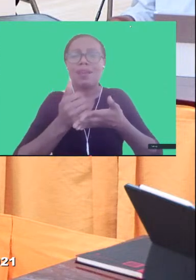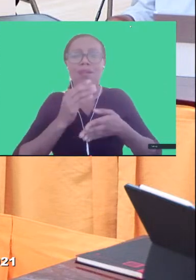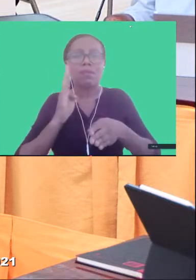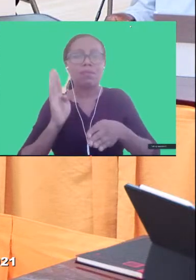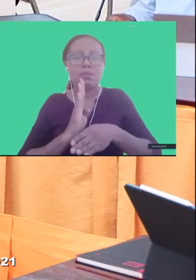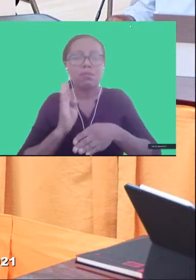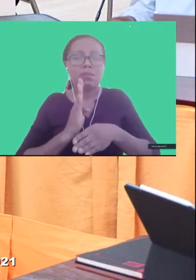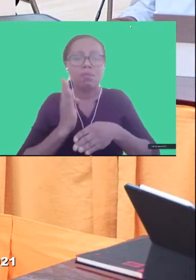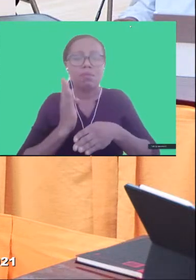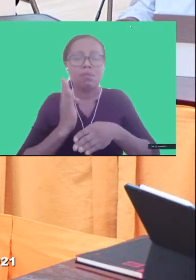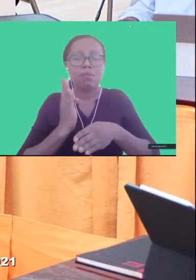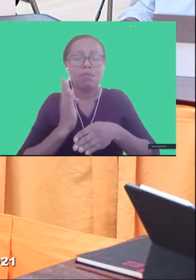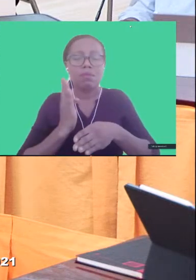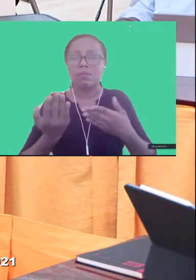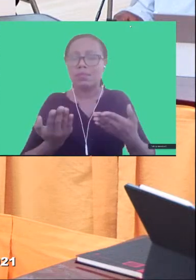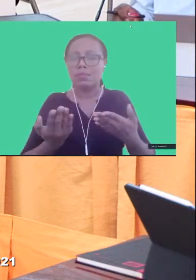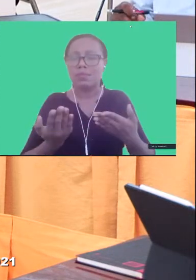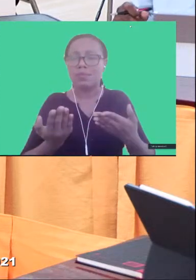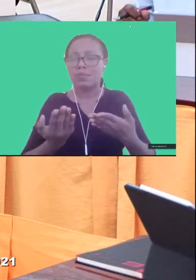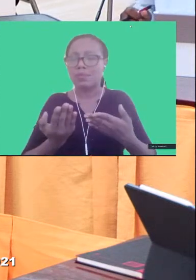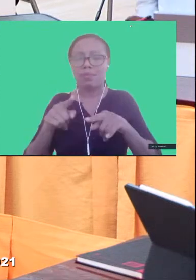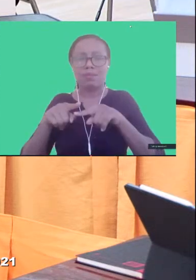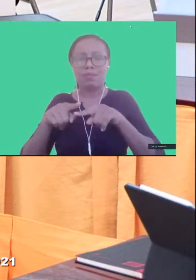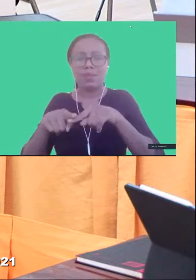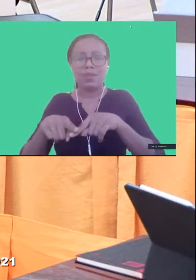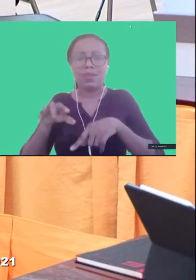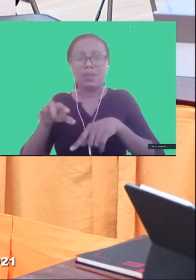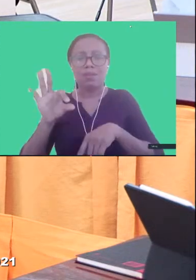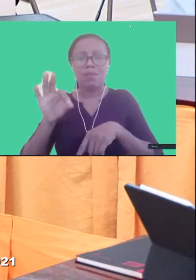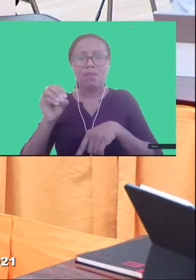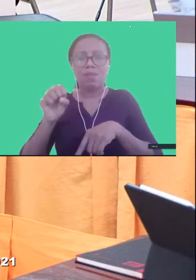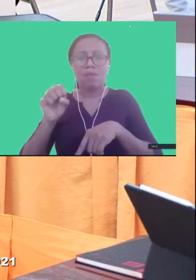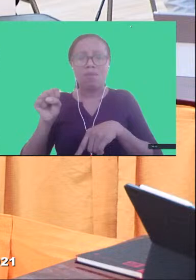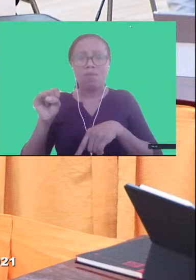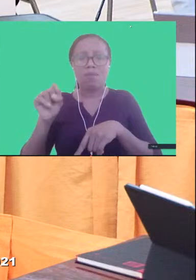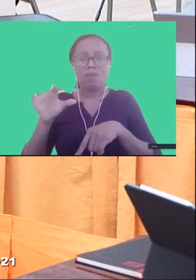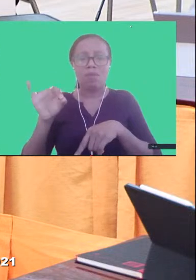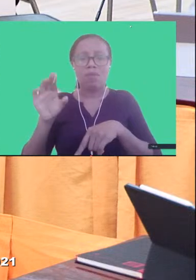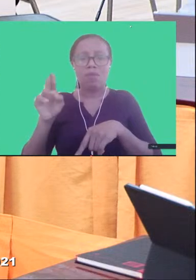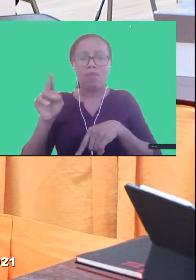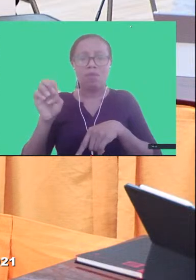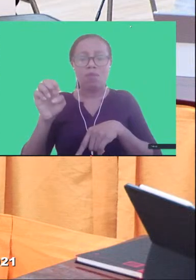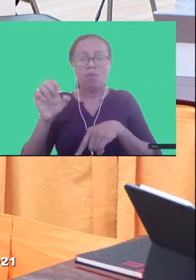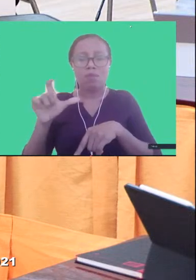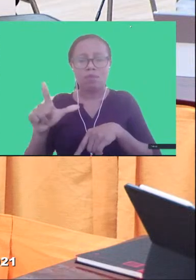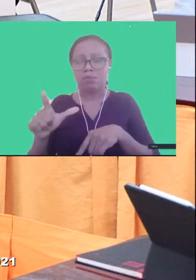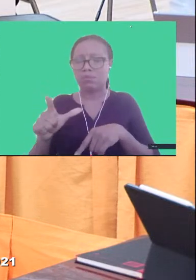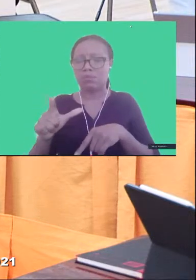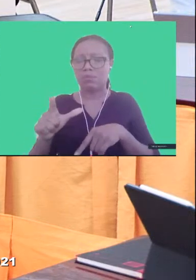on fossil fuel? And this has started really with our energy policy. We have an energy